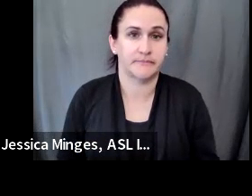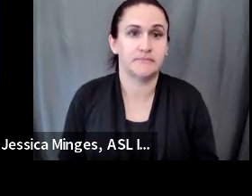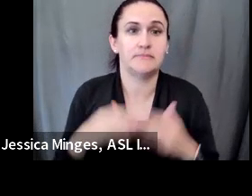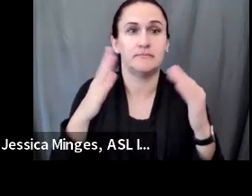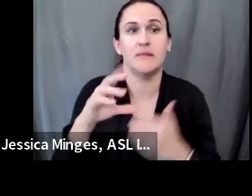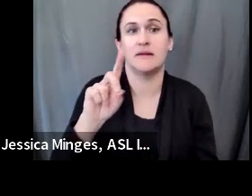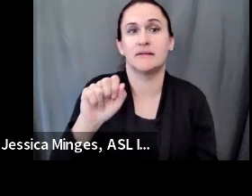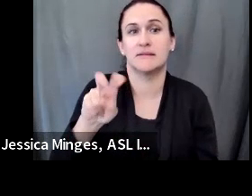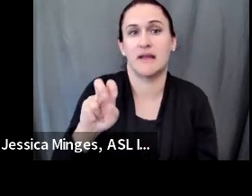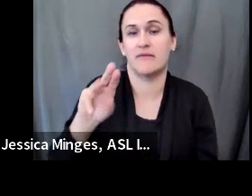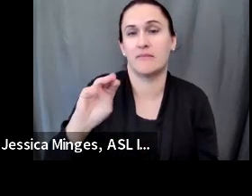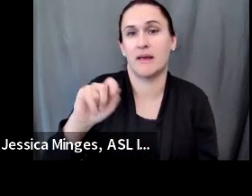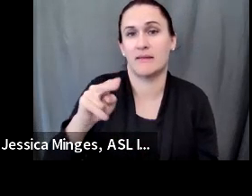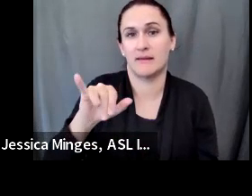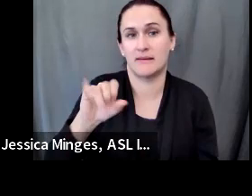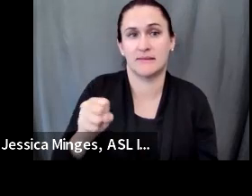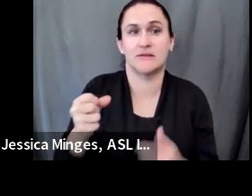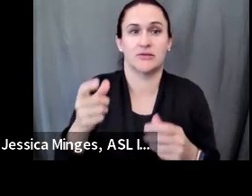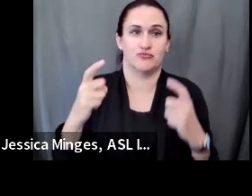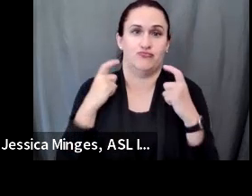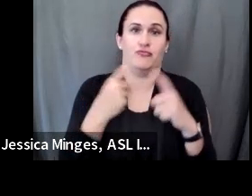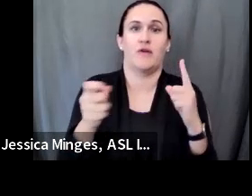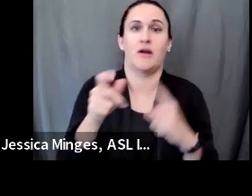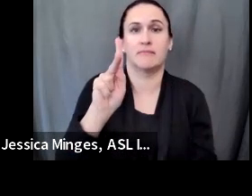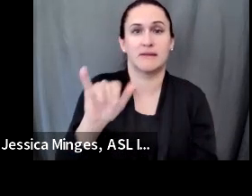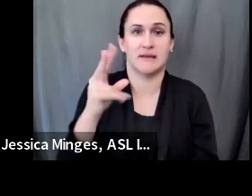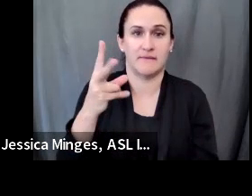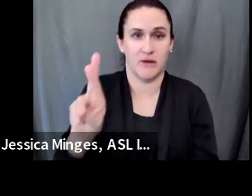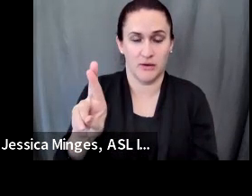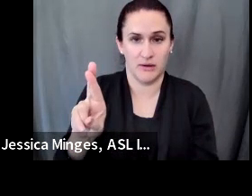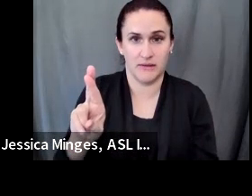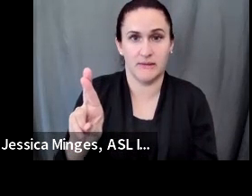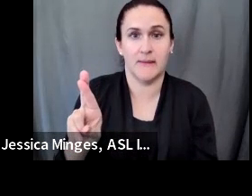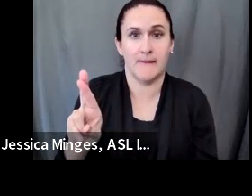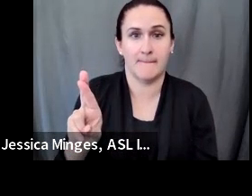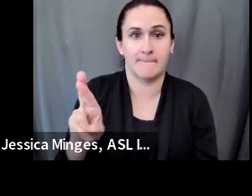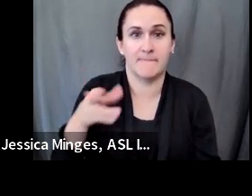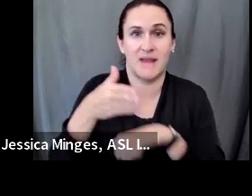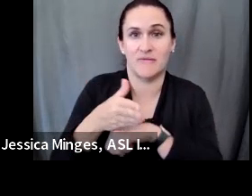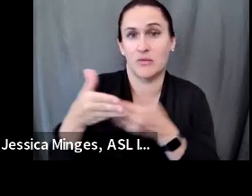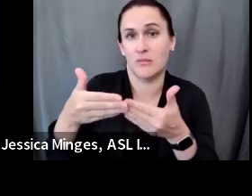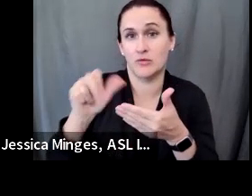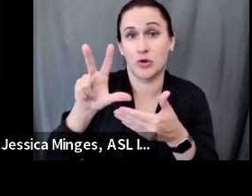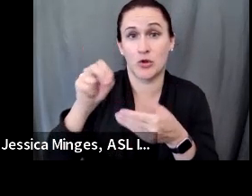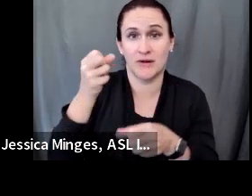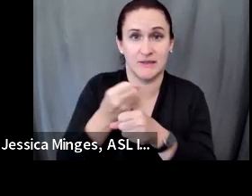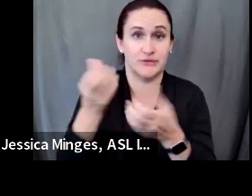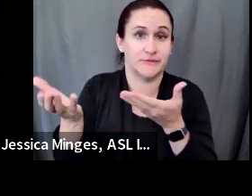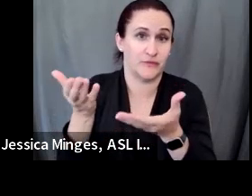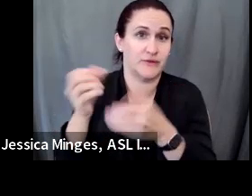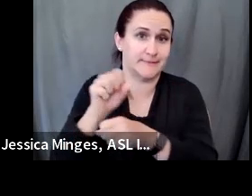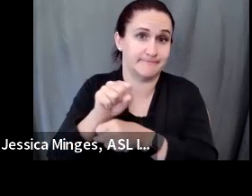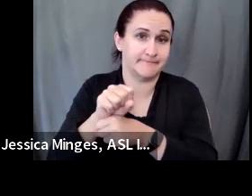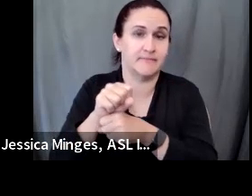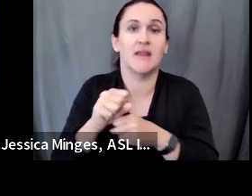Dave Matheis retired from Kentucky Office of Vocational Rehabilitation after nearly 30 years of service,